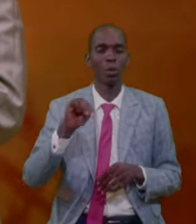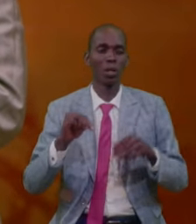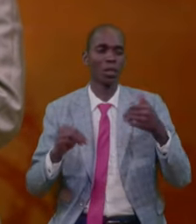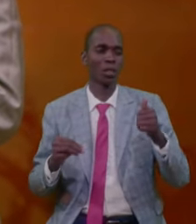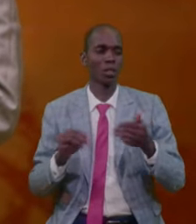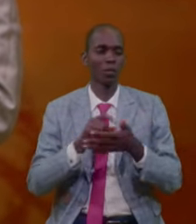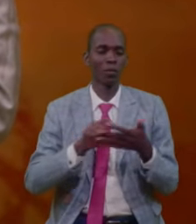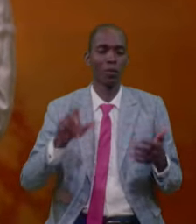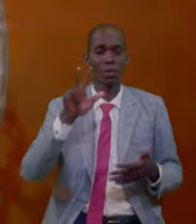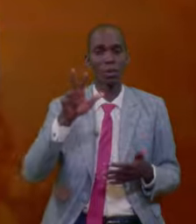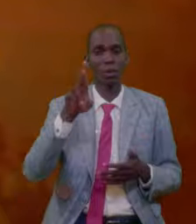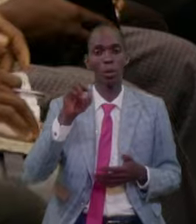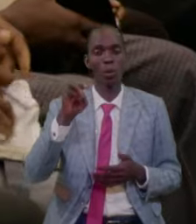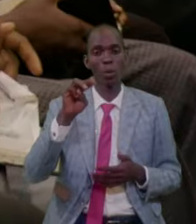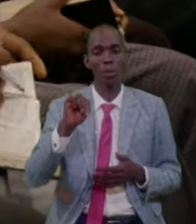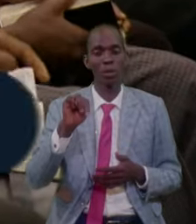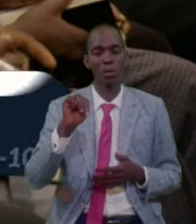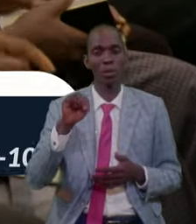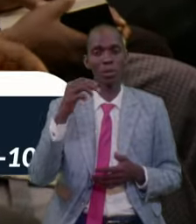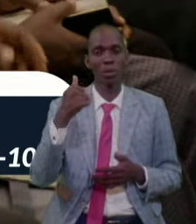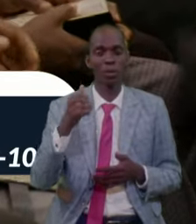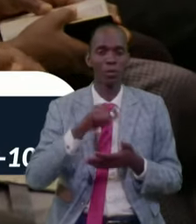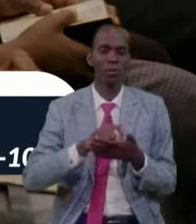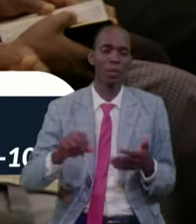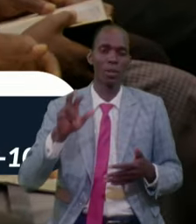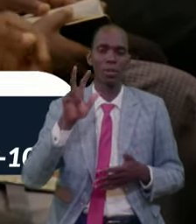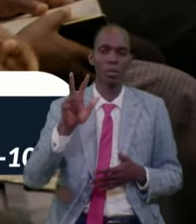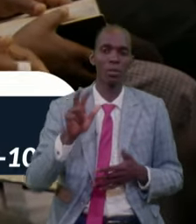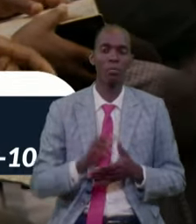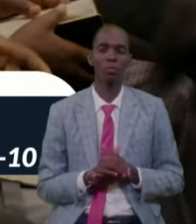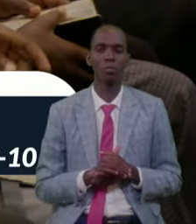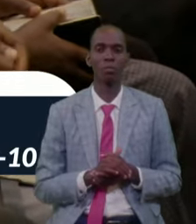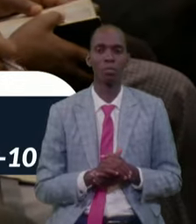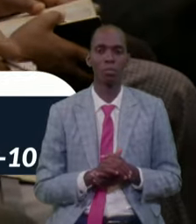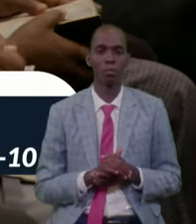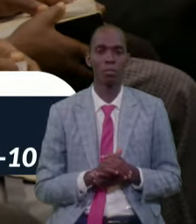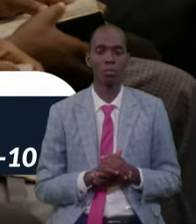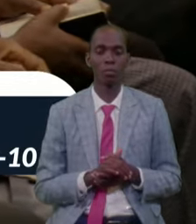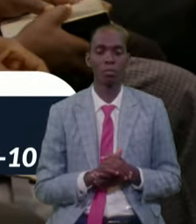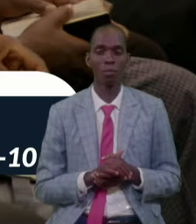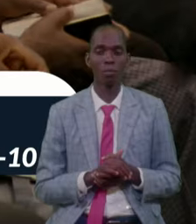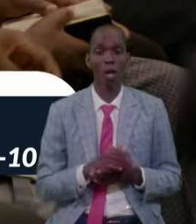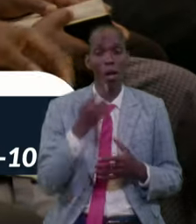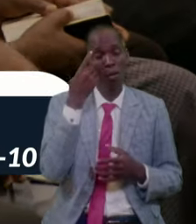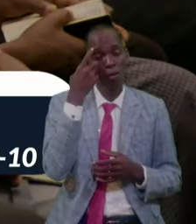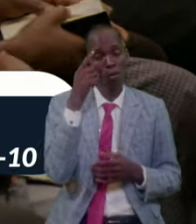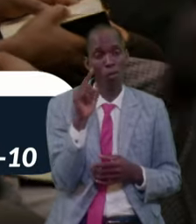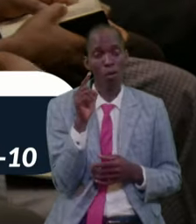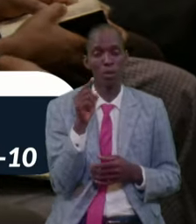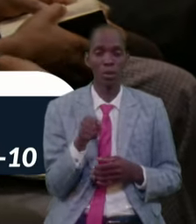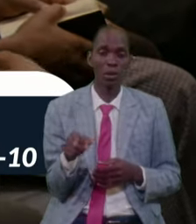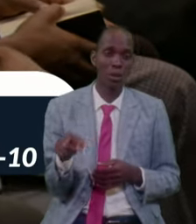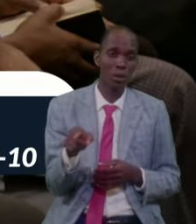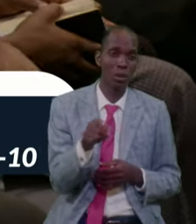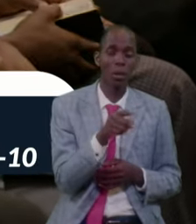from verse 3. Romans chapter 10, we're reading from verse 3. It says, for they being